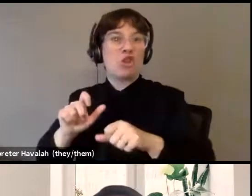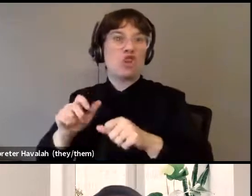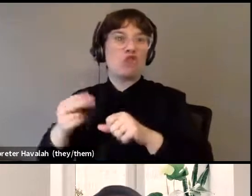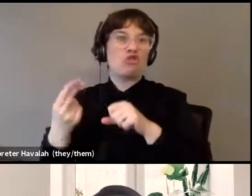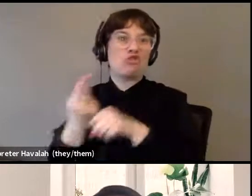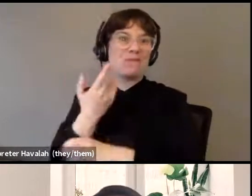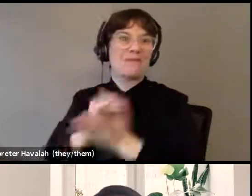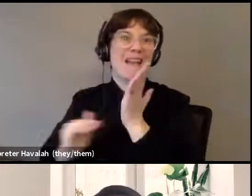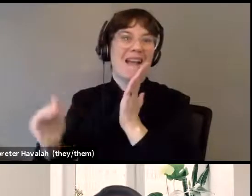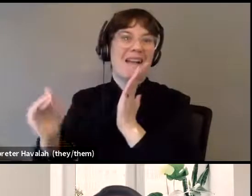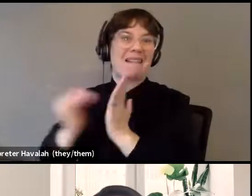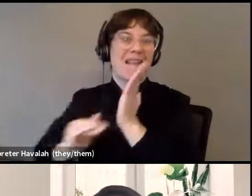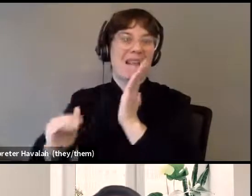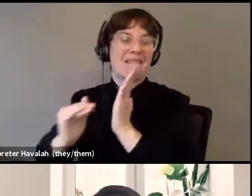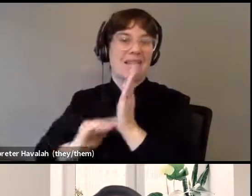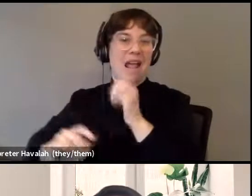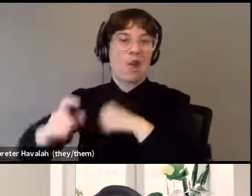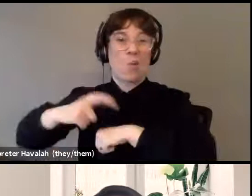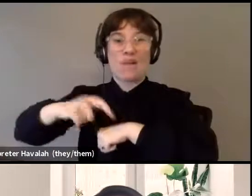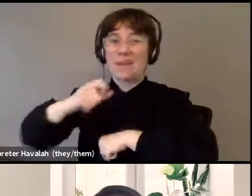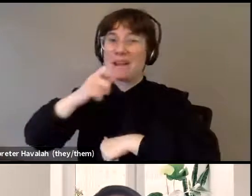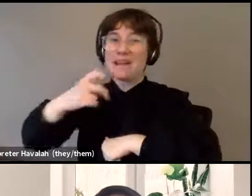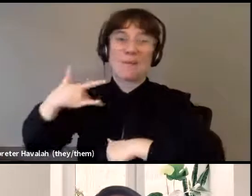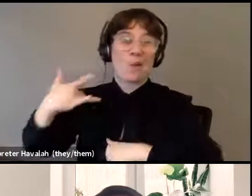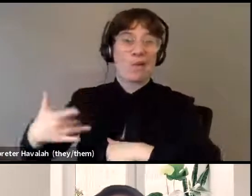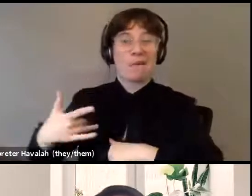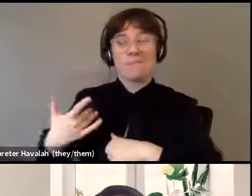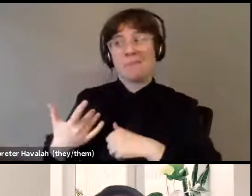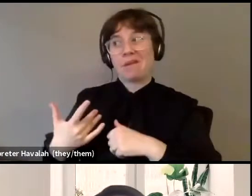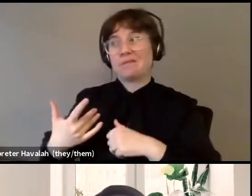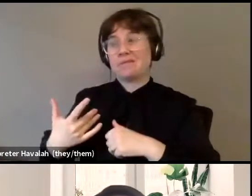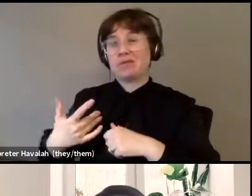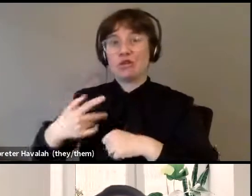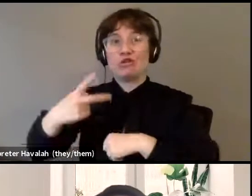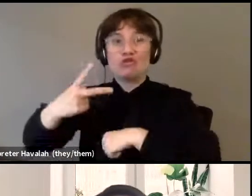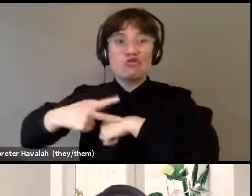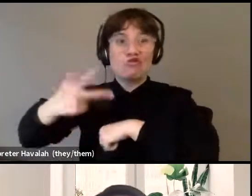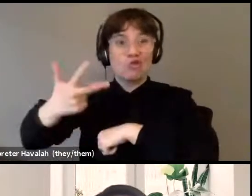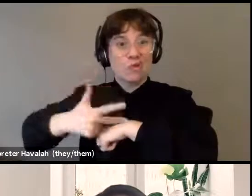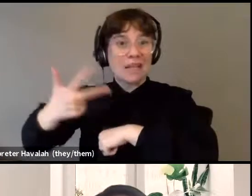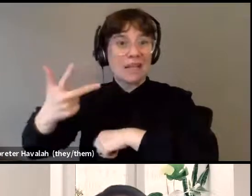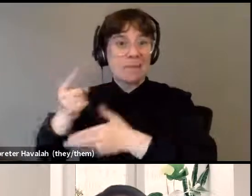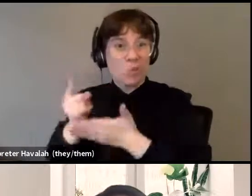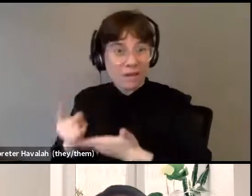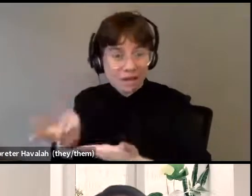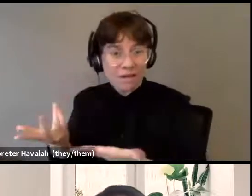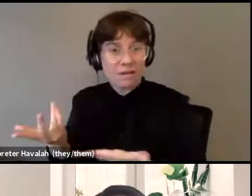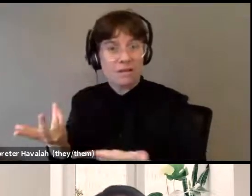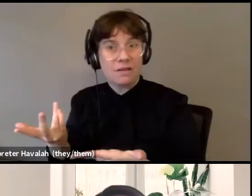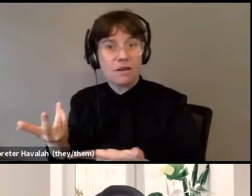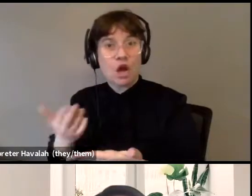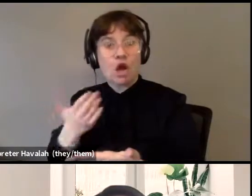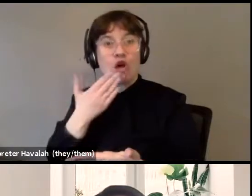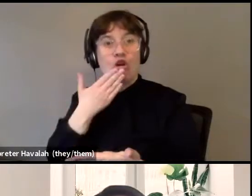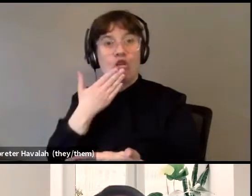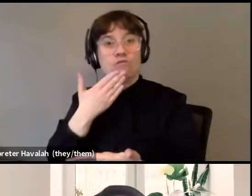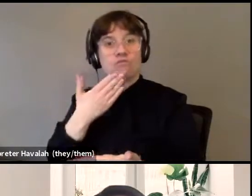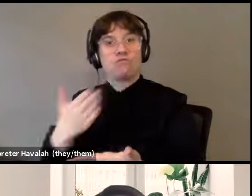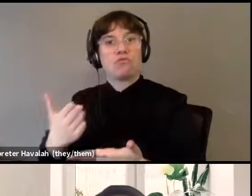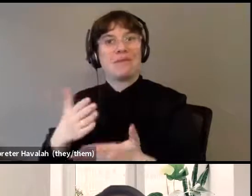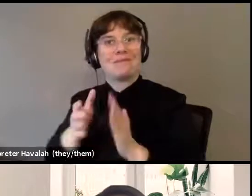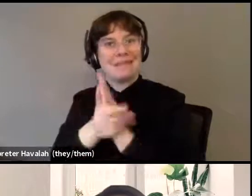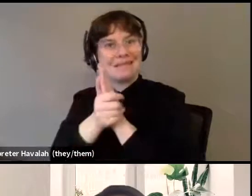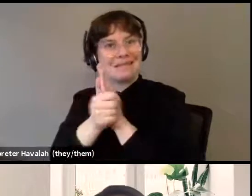over and over again, multiple times in a month, sometimes multiple times in a week. A good grocery store creates foot traffic, and